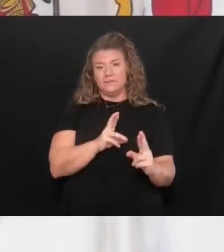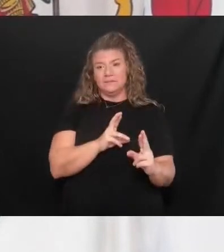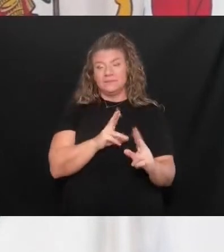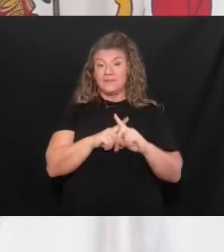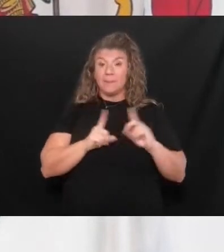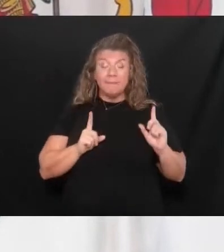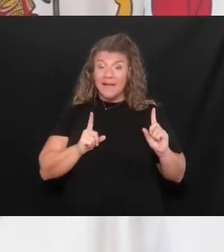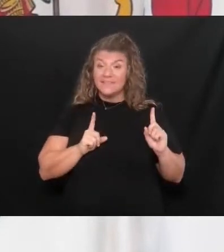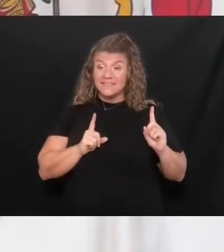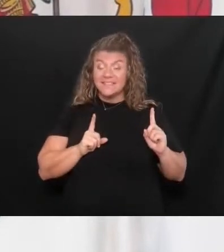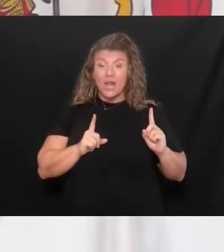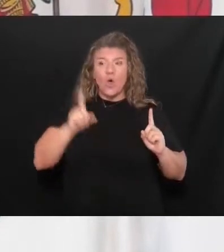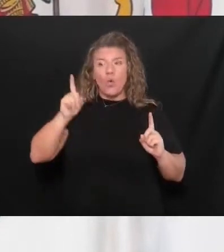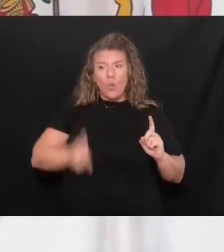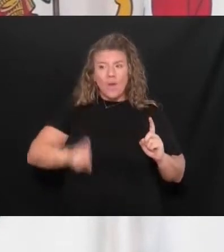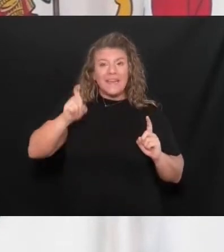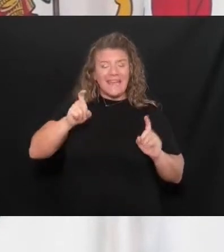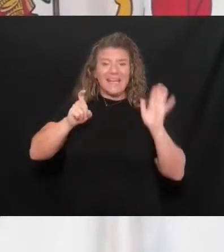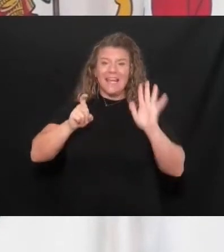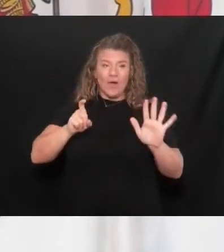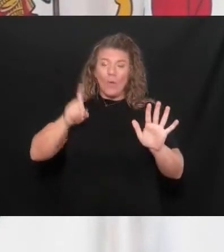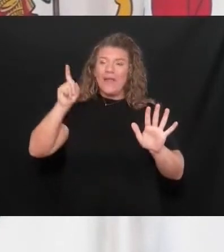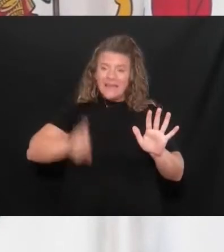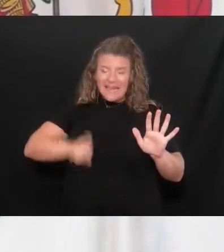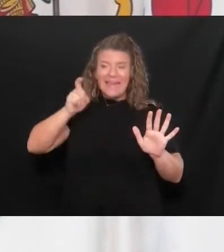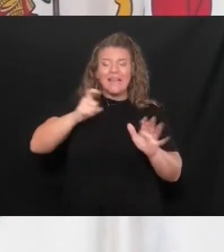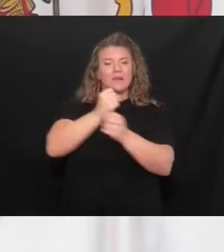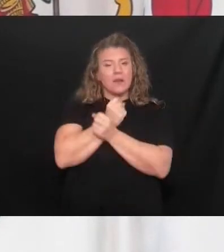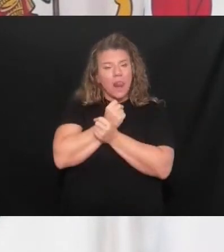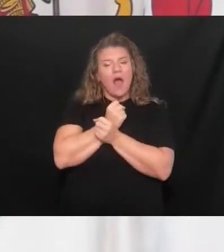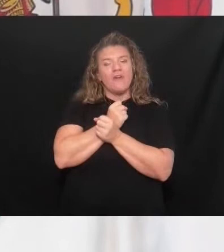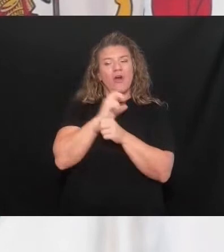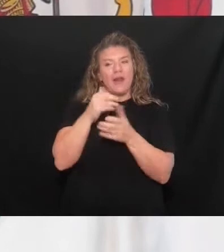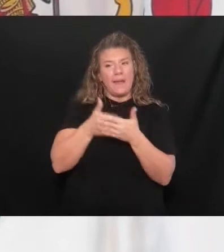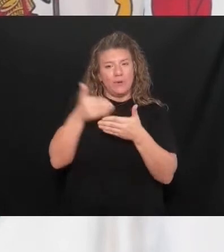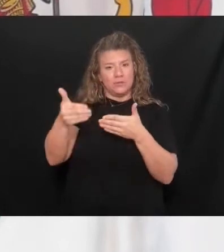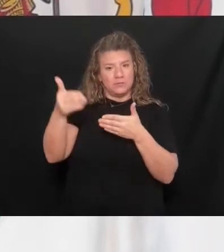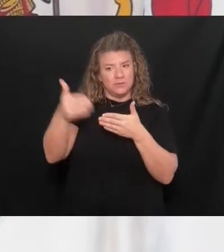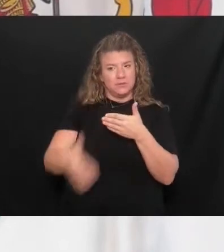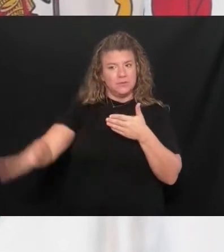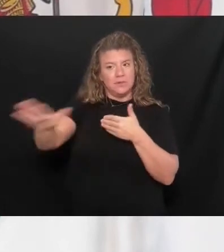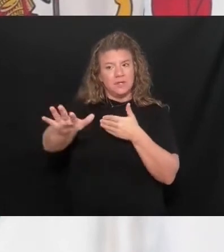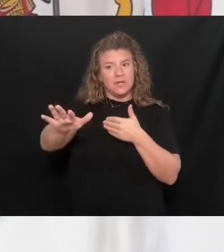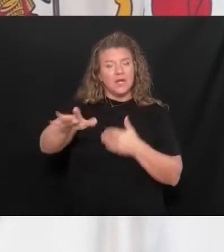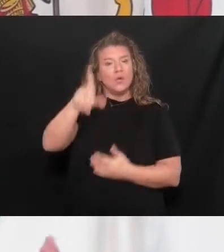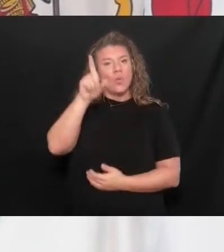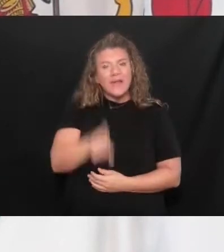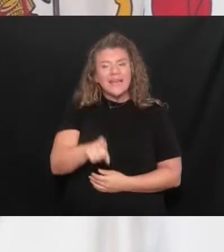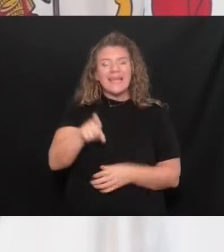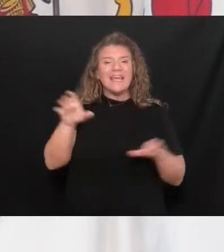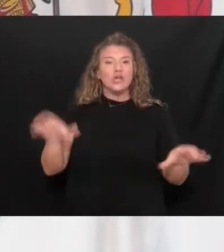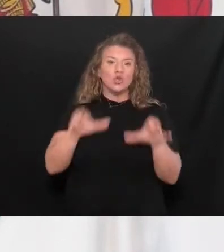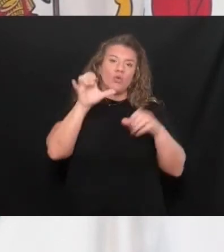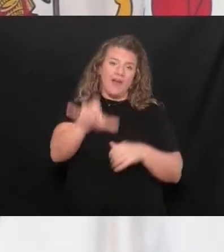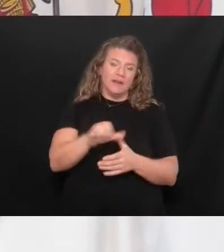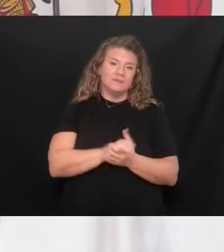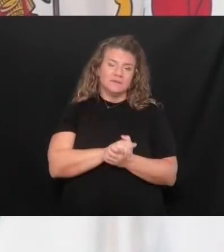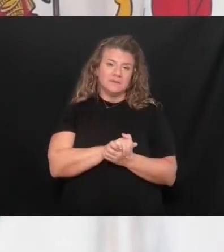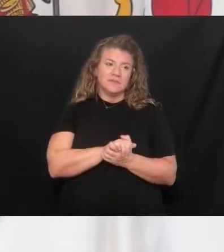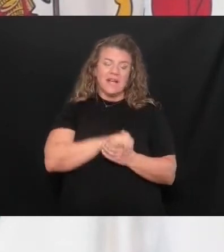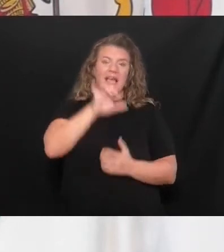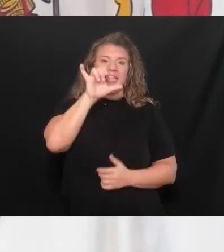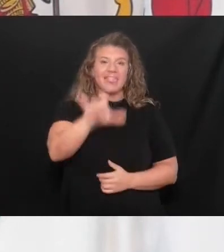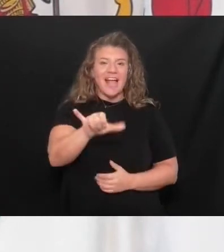But absolutely, do we not need to love our neighbors? Do we not need to do that? That's